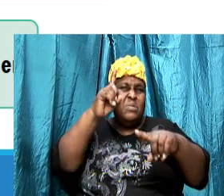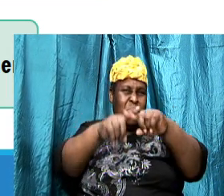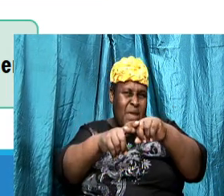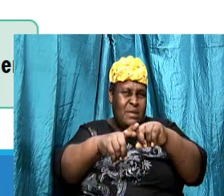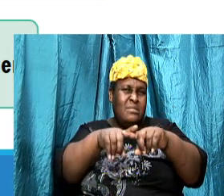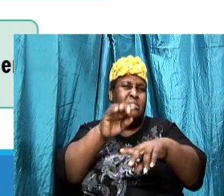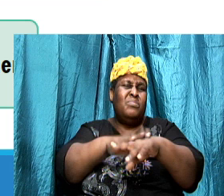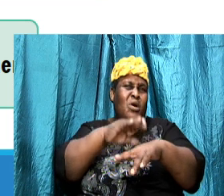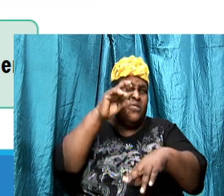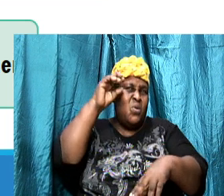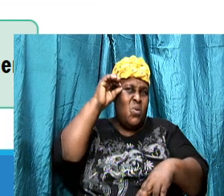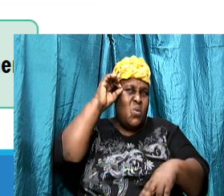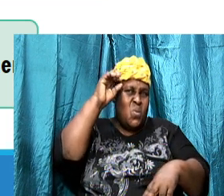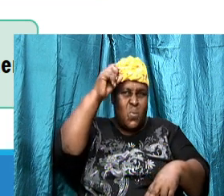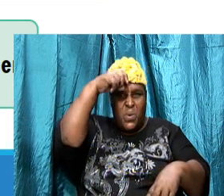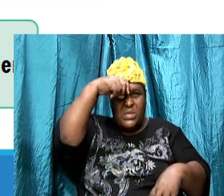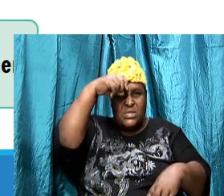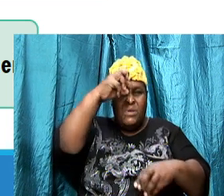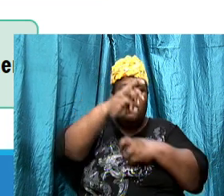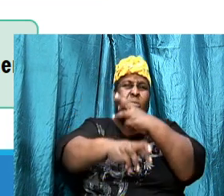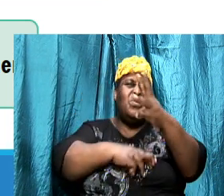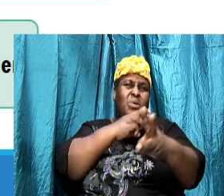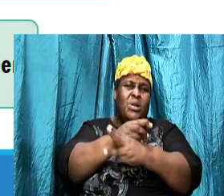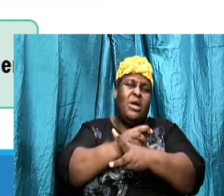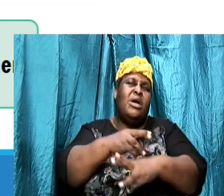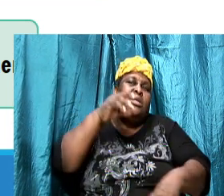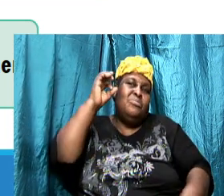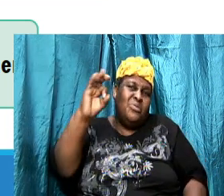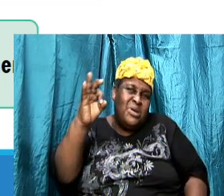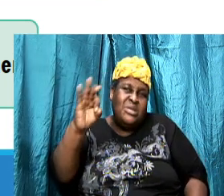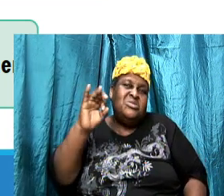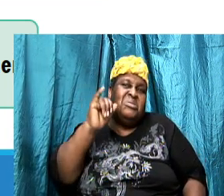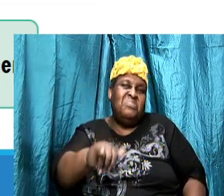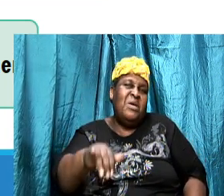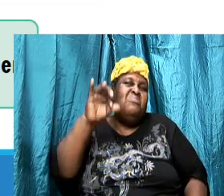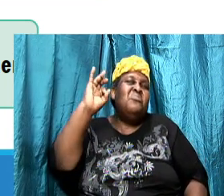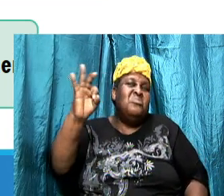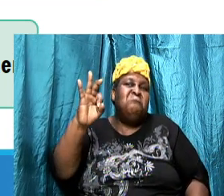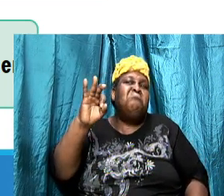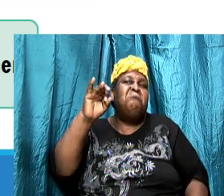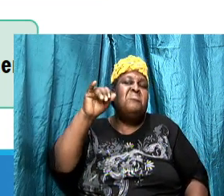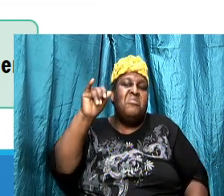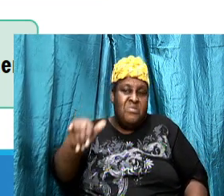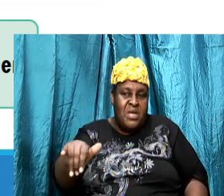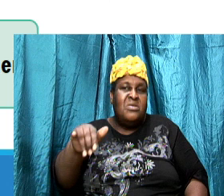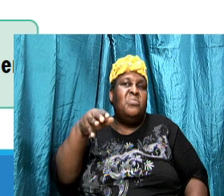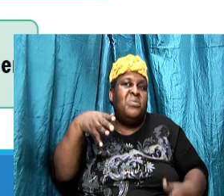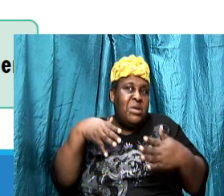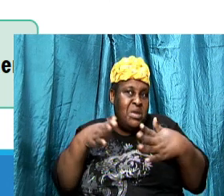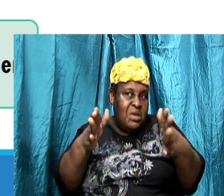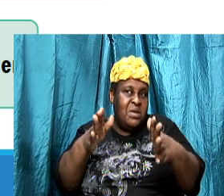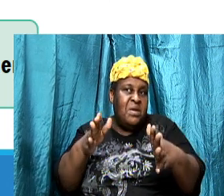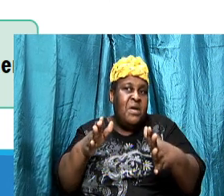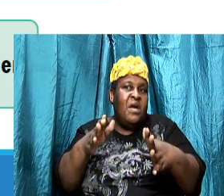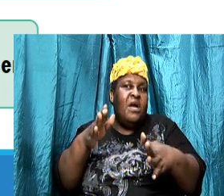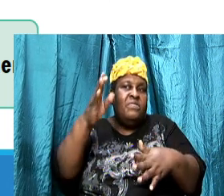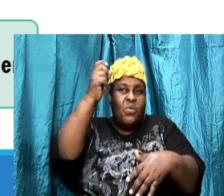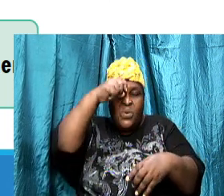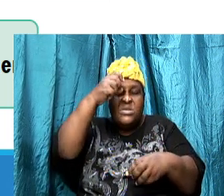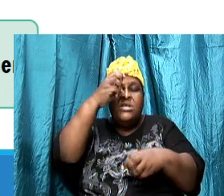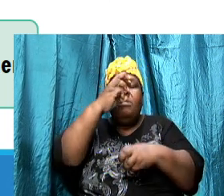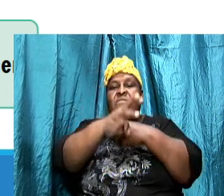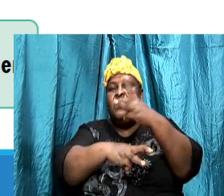had some preachers apparently that was preaching that way. And Paul wants to